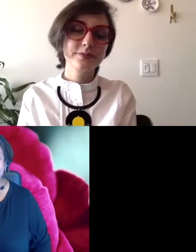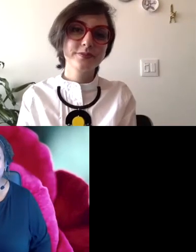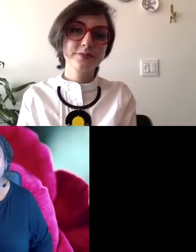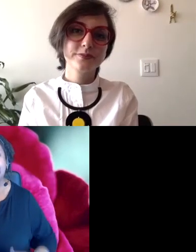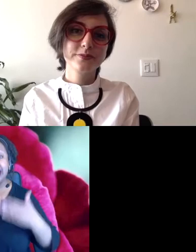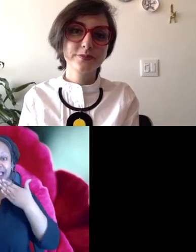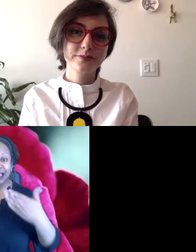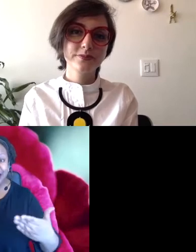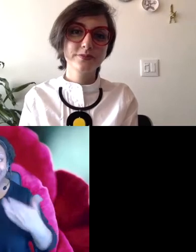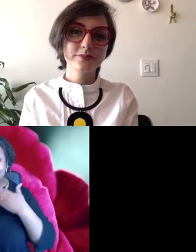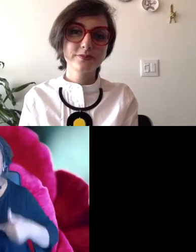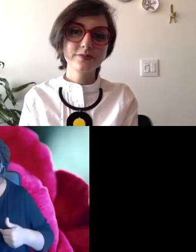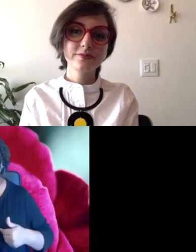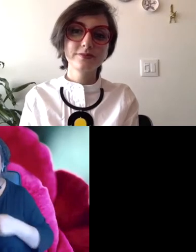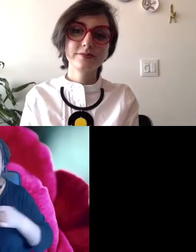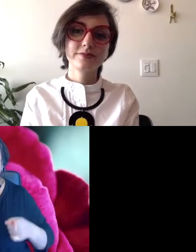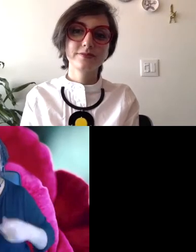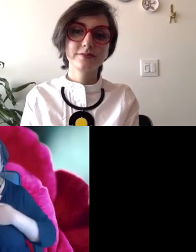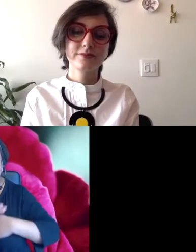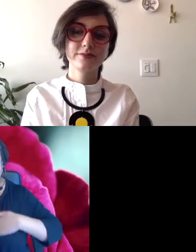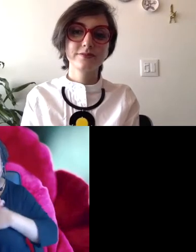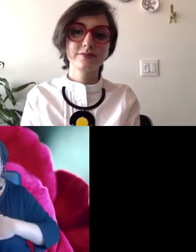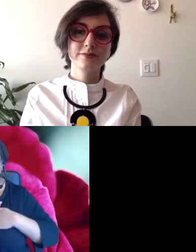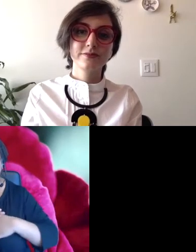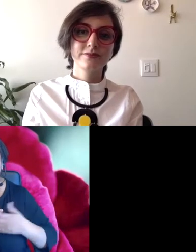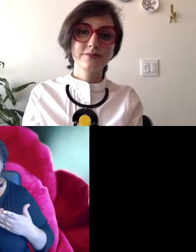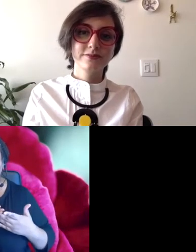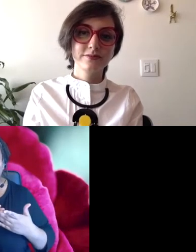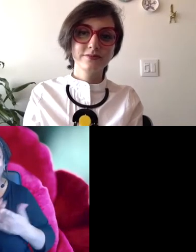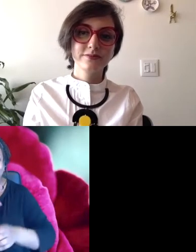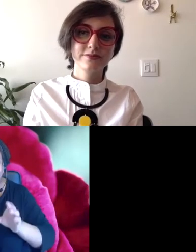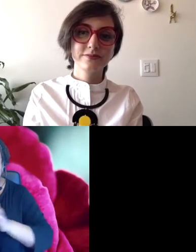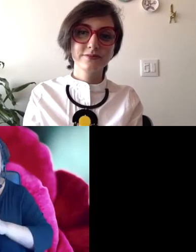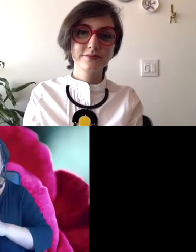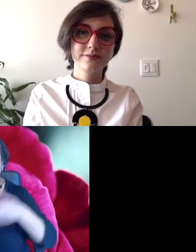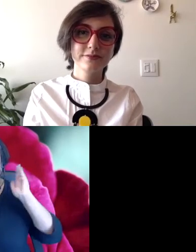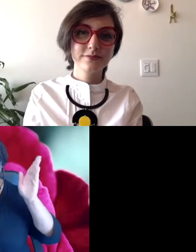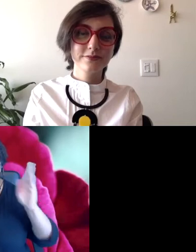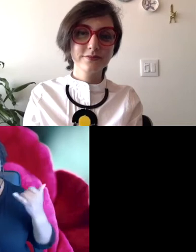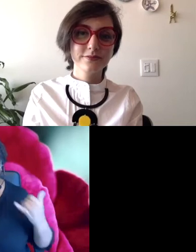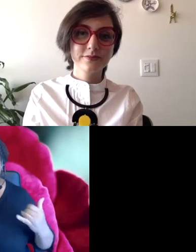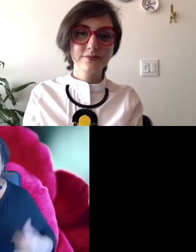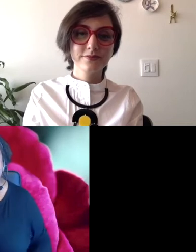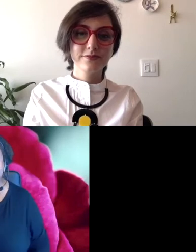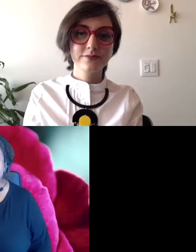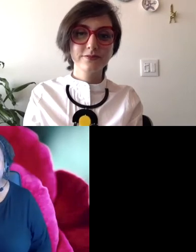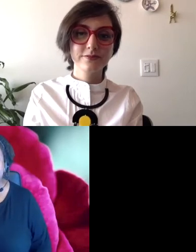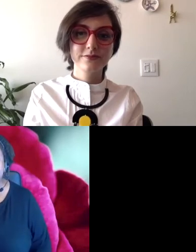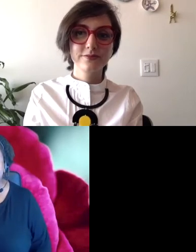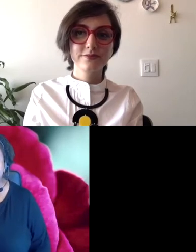welcome everybody. It's my pleasure to take part in this presentation